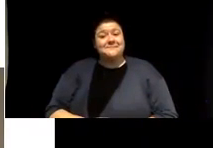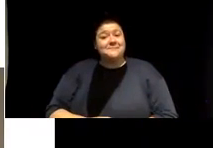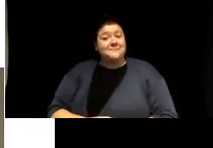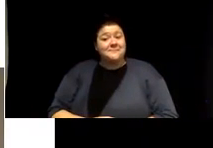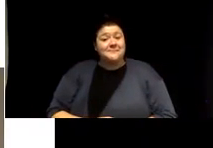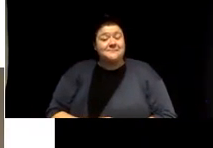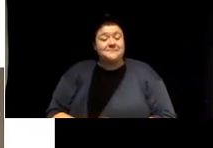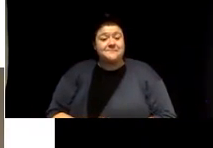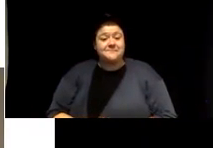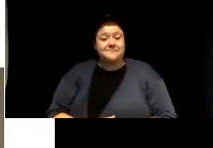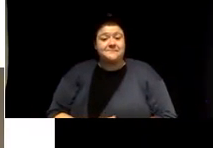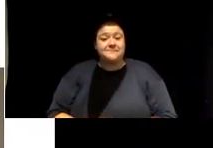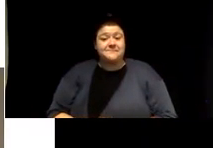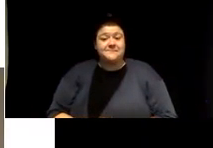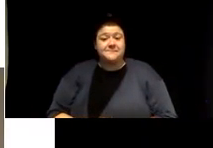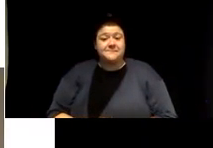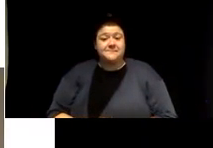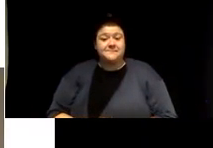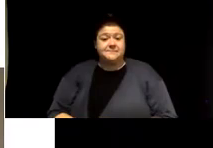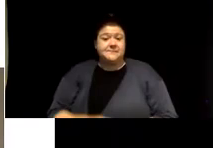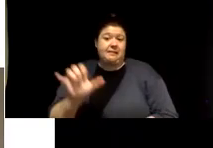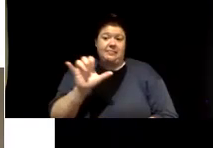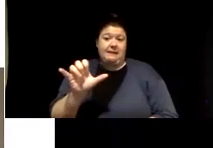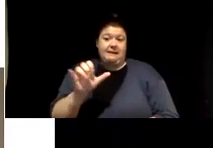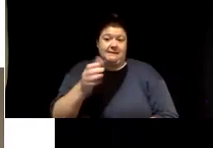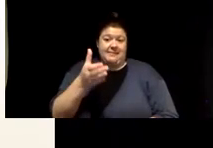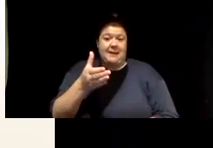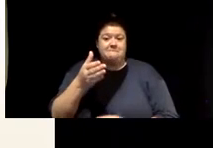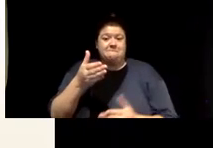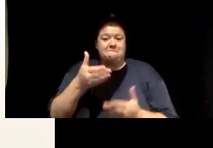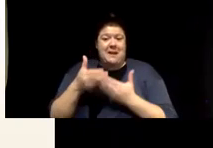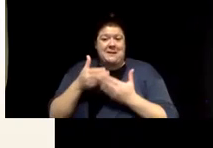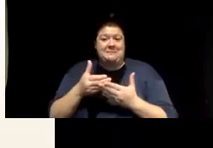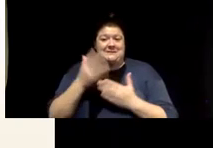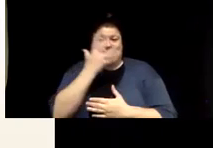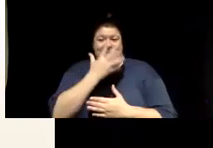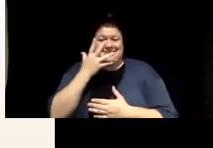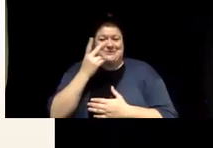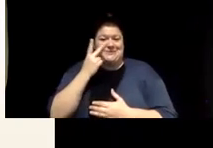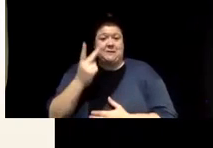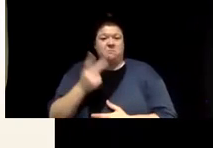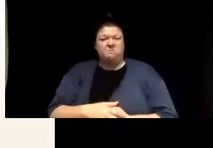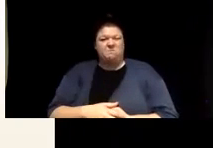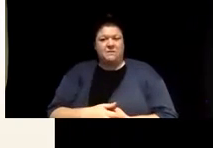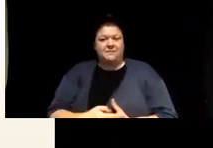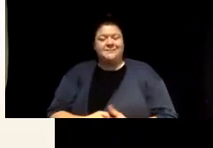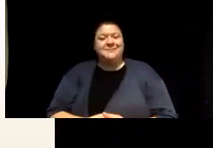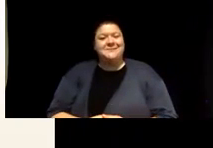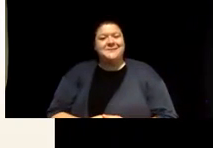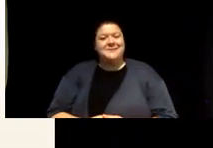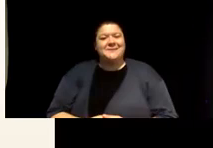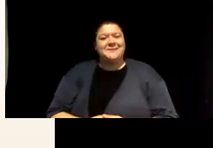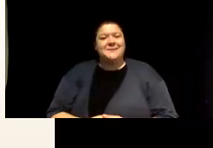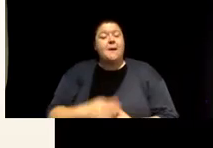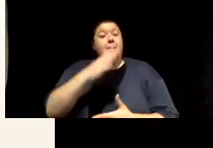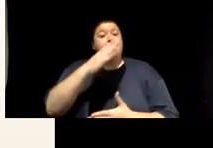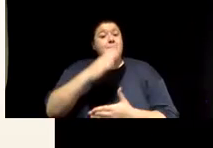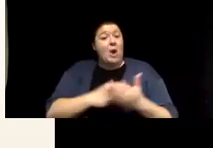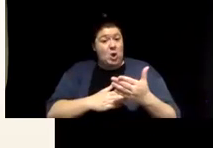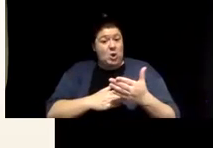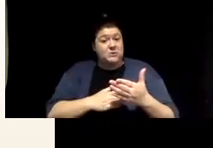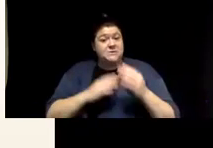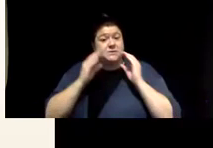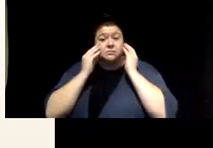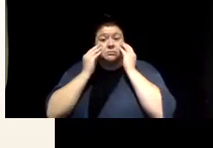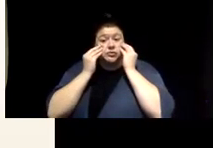facial expressions, okay, like this little child here is doing. So the parts of the oral cavity include